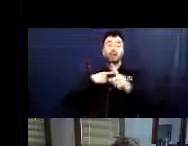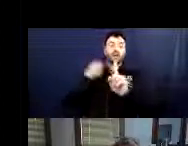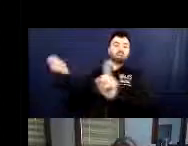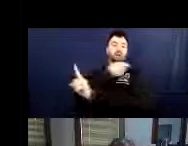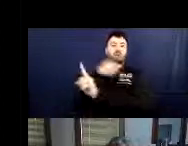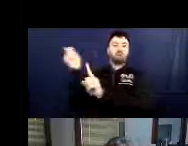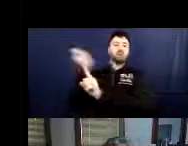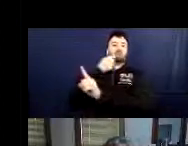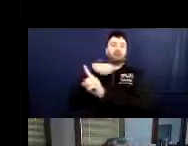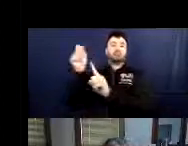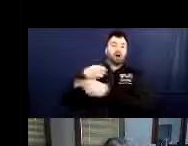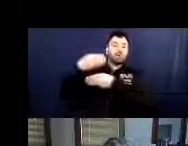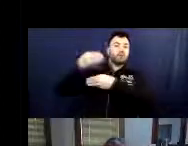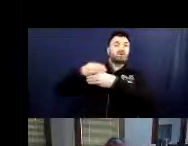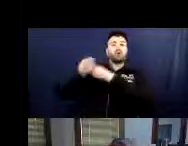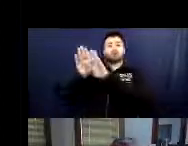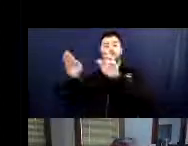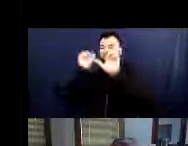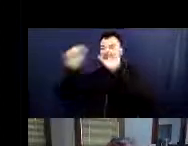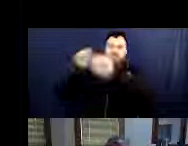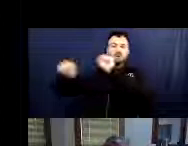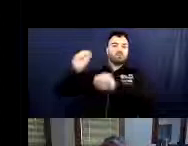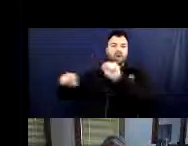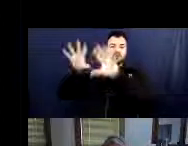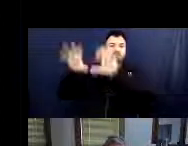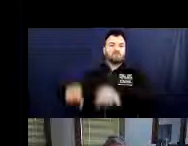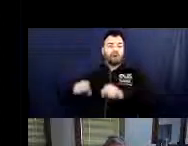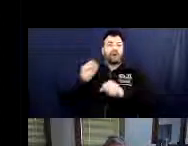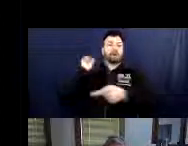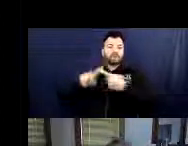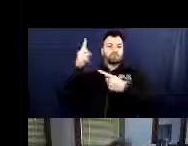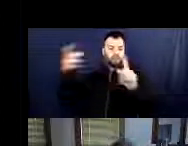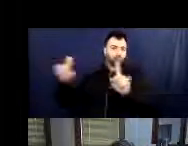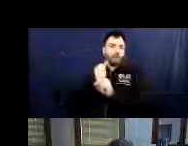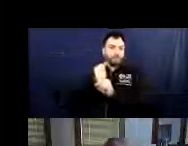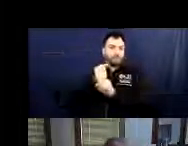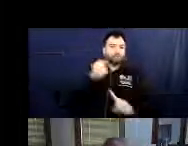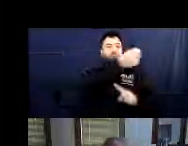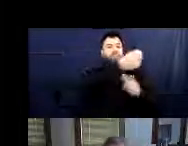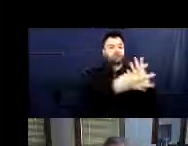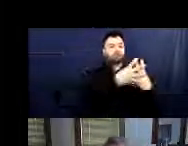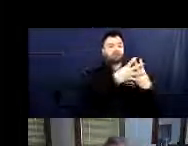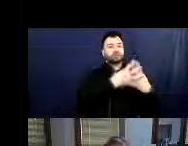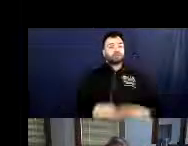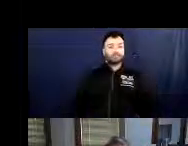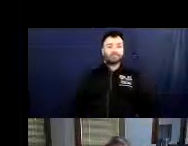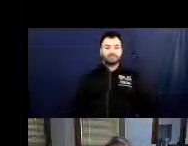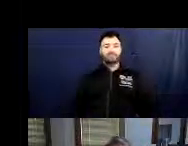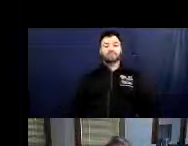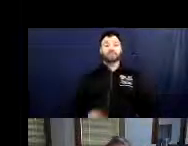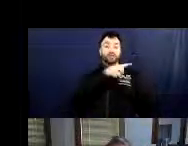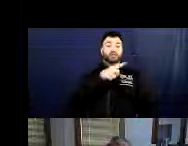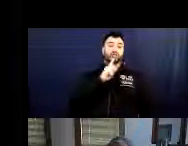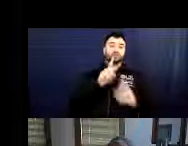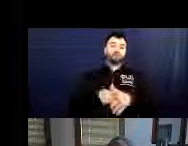as best she could before she was grabbed and then arrested and then let out. The temperance movement went on for quite a while, and I'll